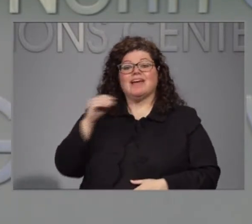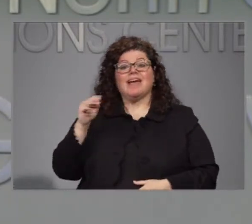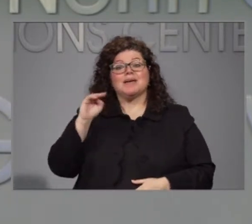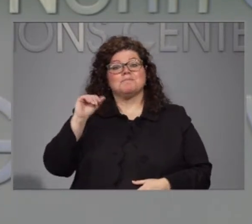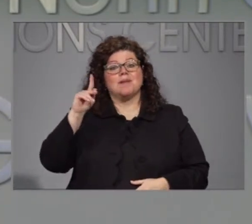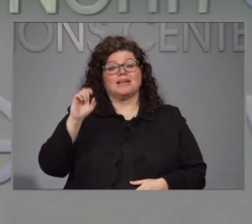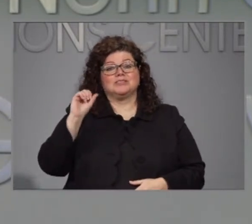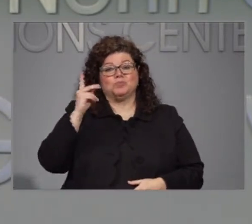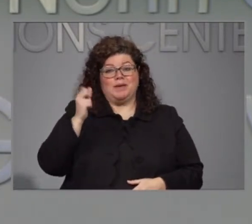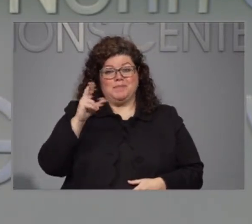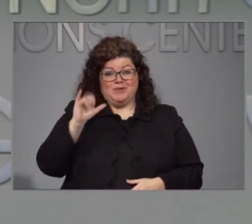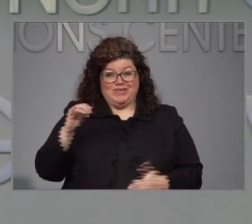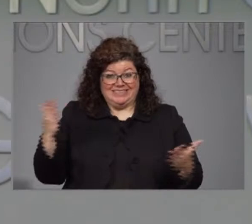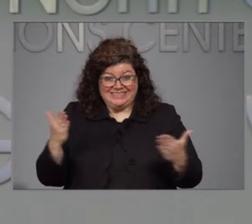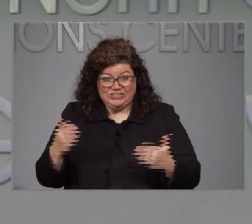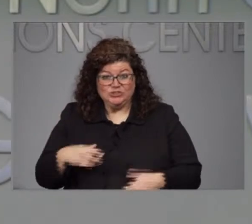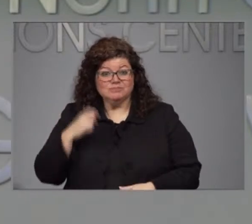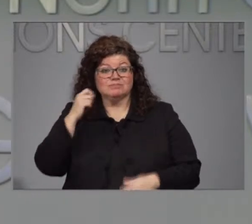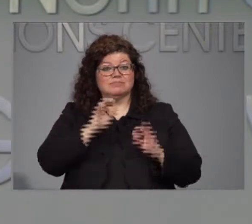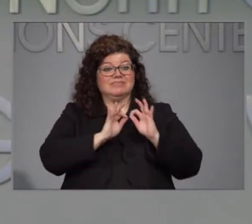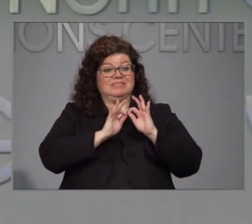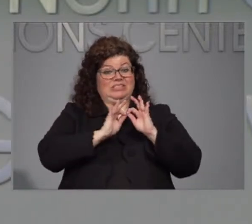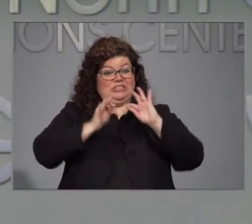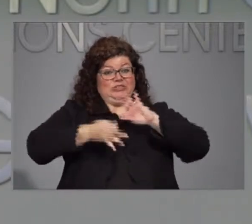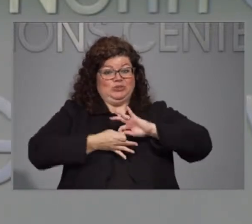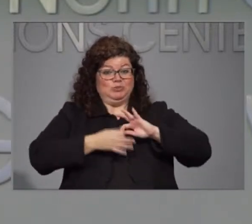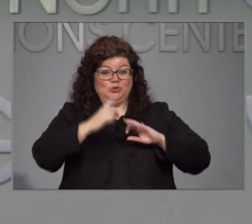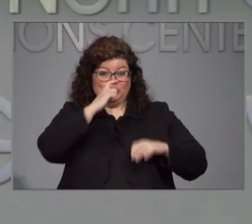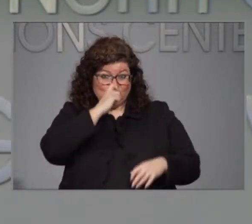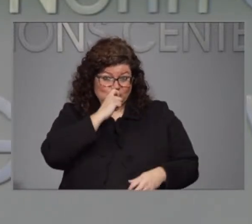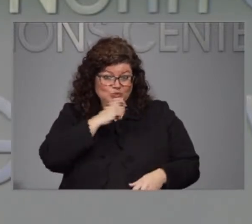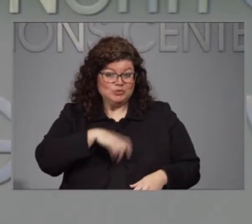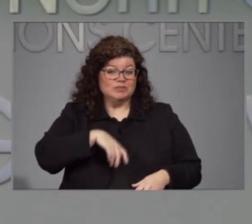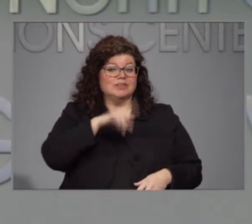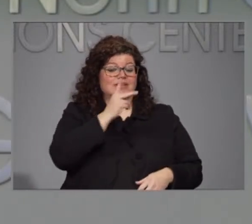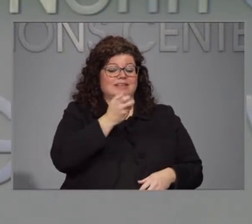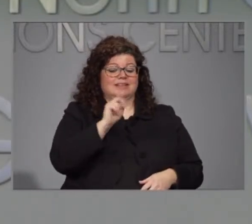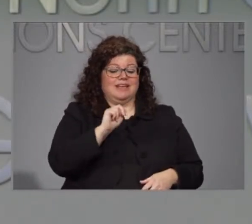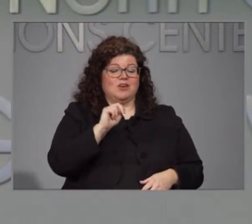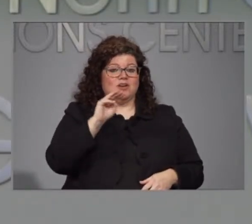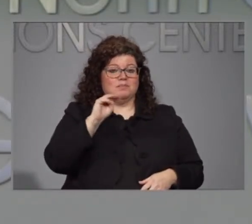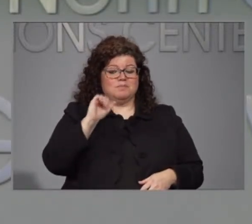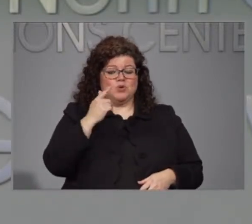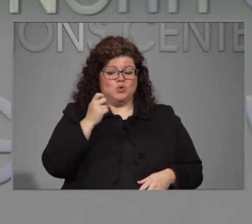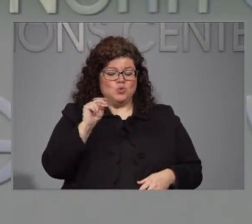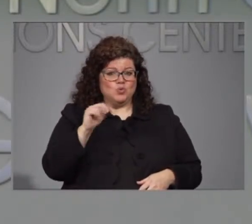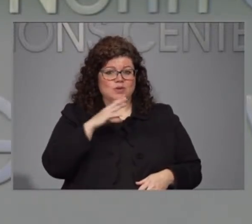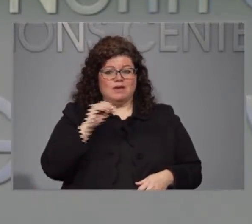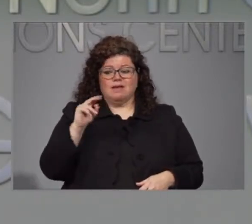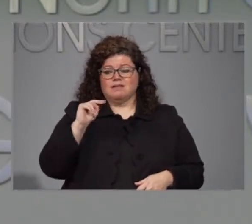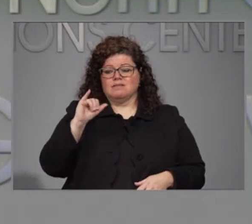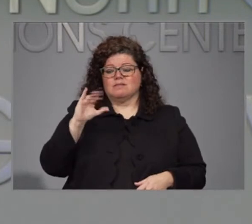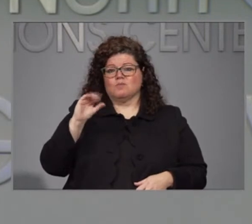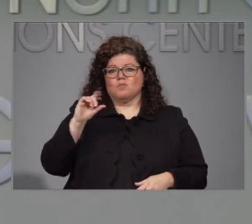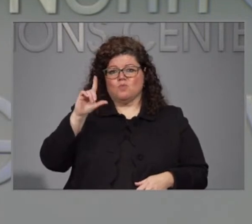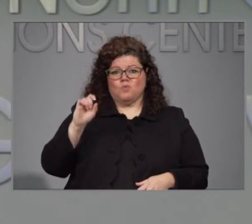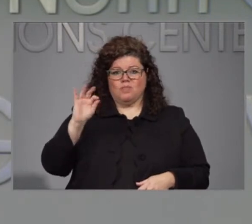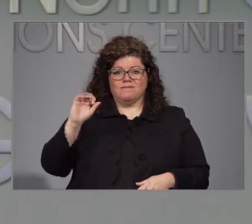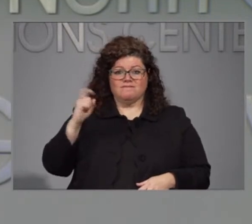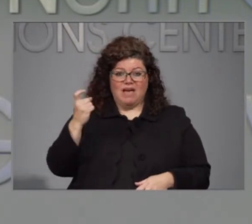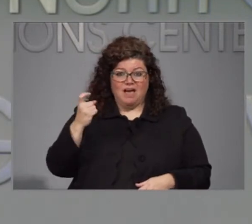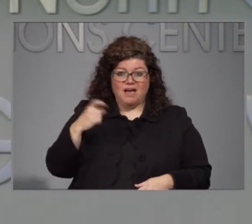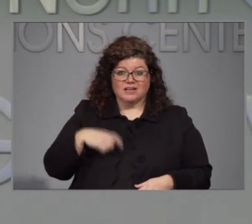Sprayberry. Karen Magoon and Nicole Fox are our sign language interpreters. Behind the